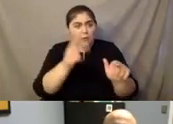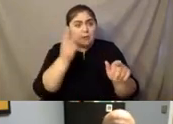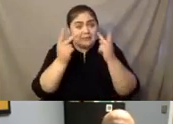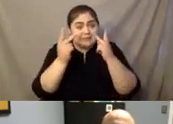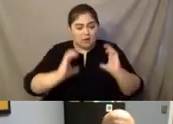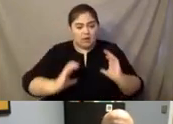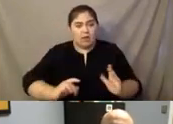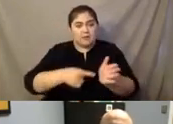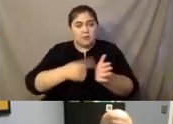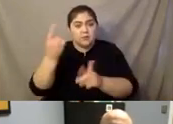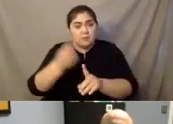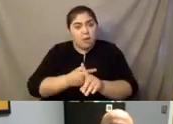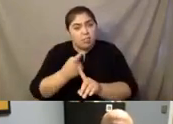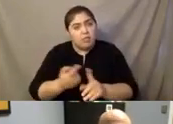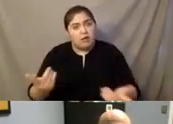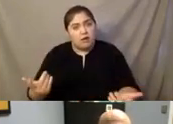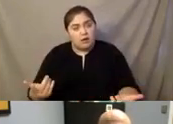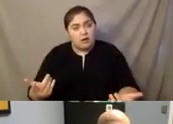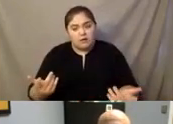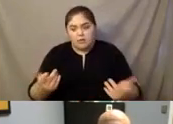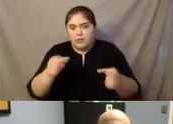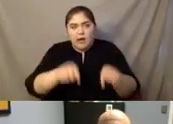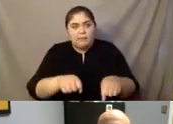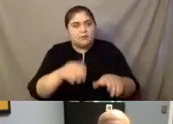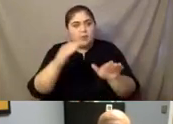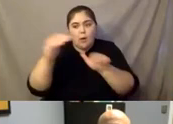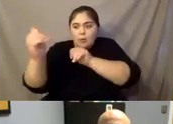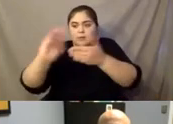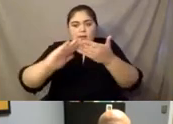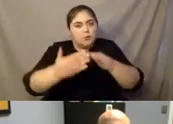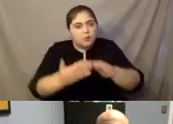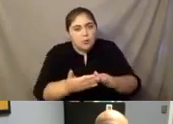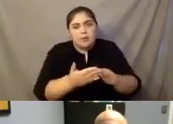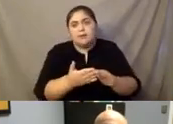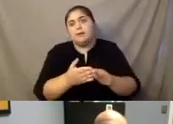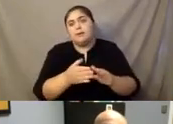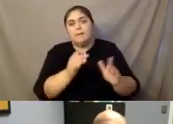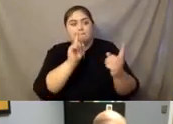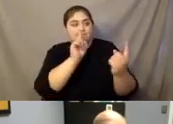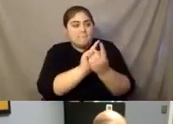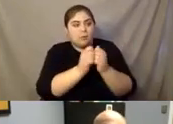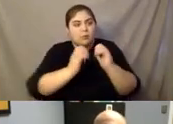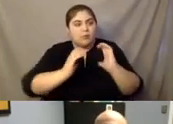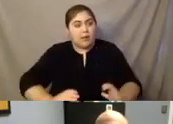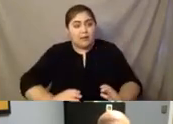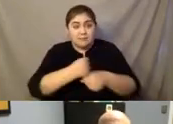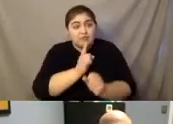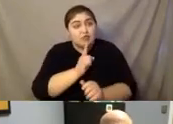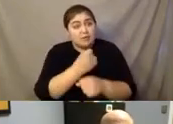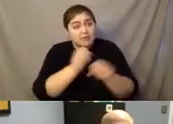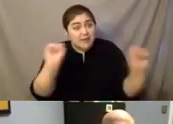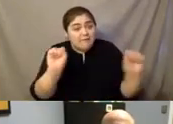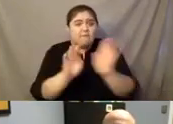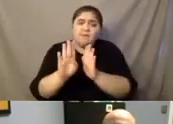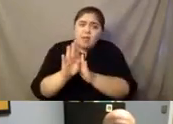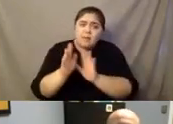a month. And they're supposed to be out there meeting with our clients to keep them safe and developing relationships